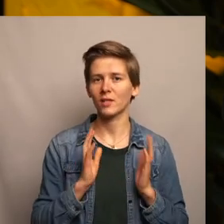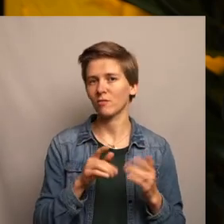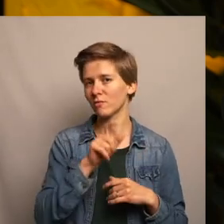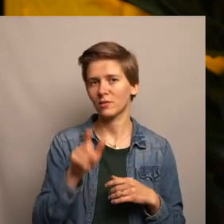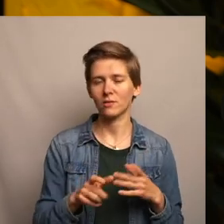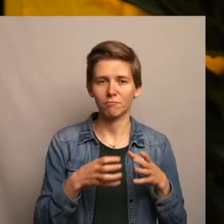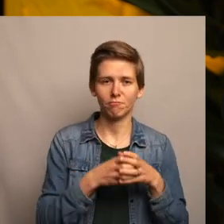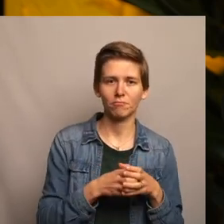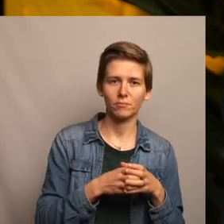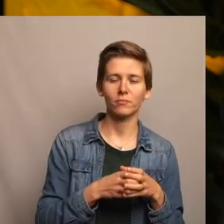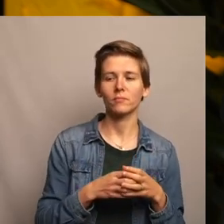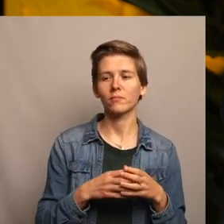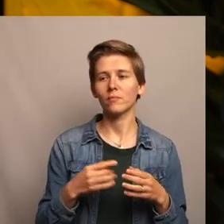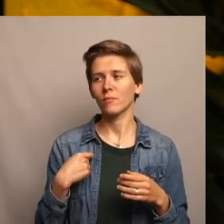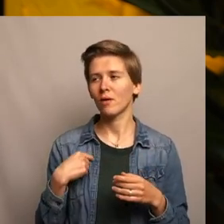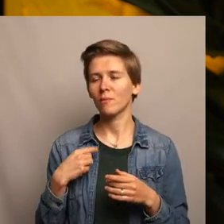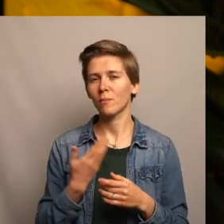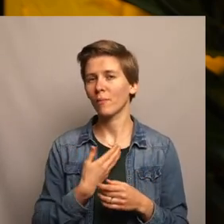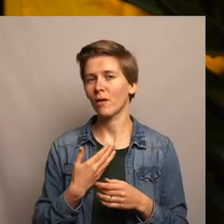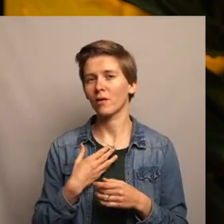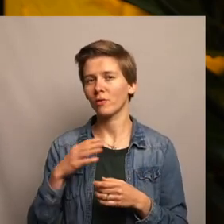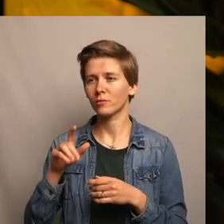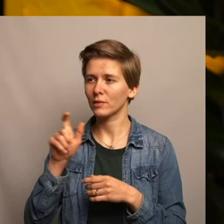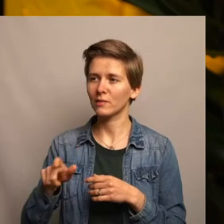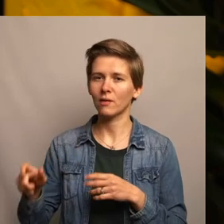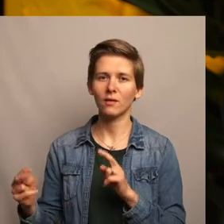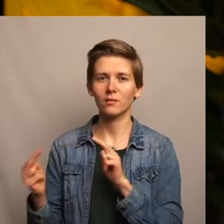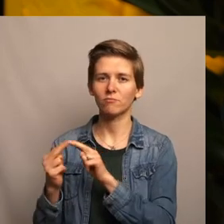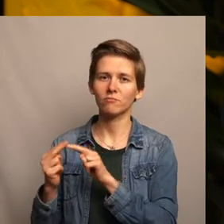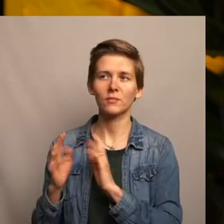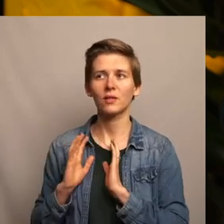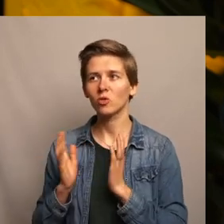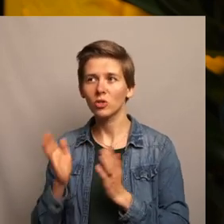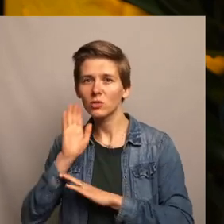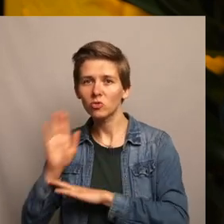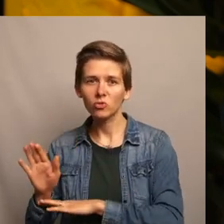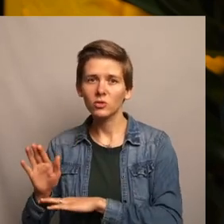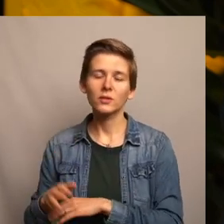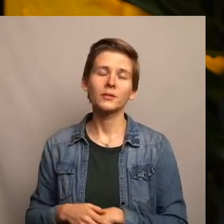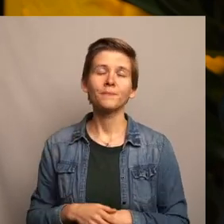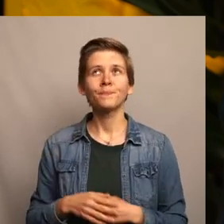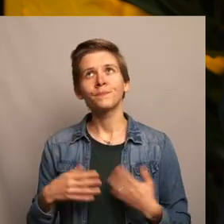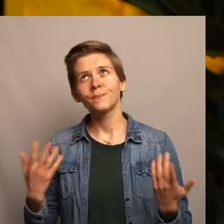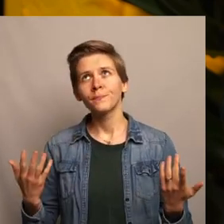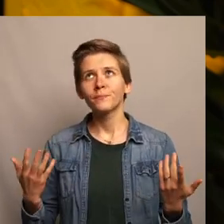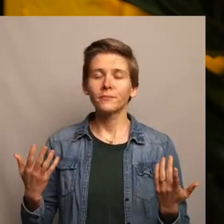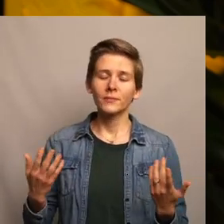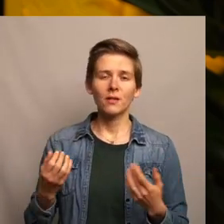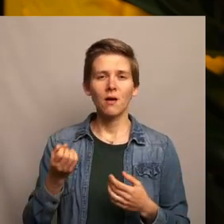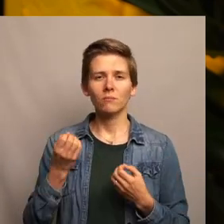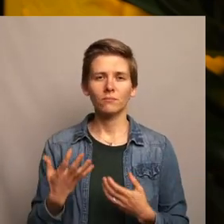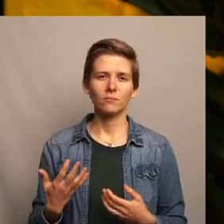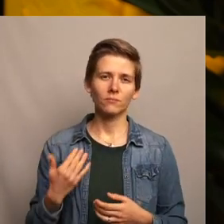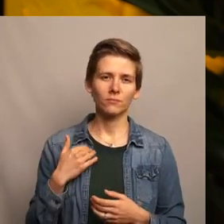people back home. So like it's this weird feeling of being like